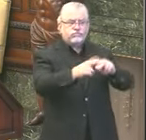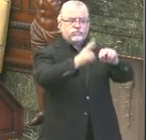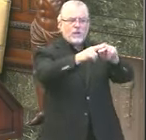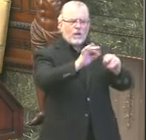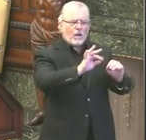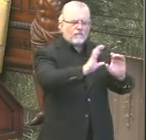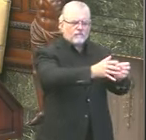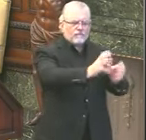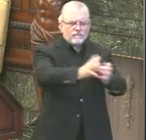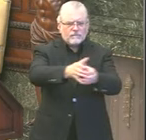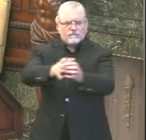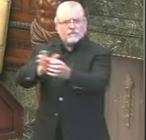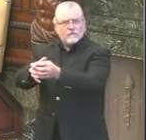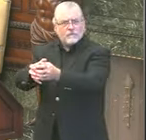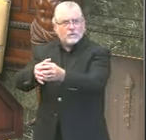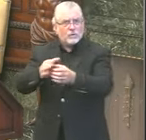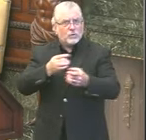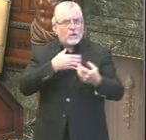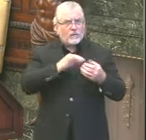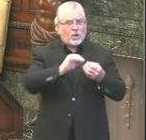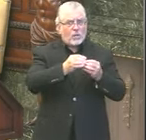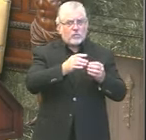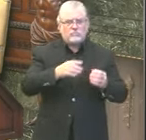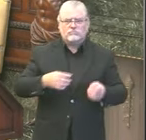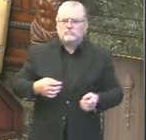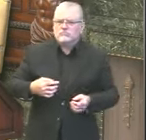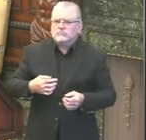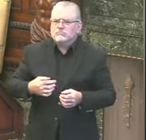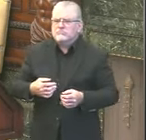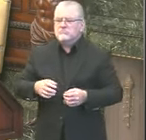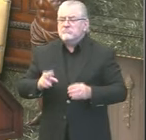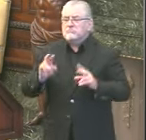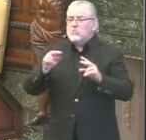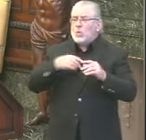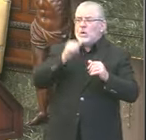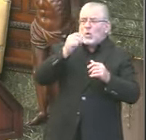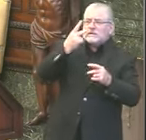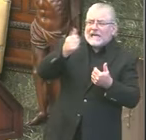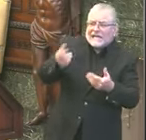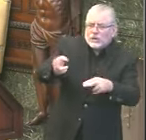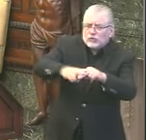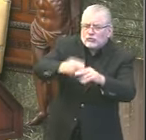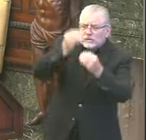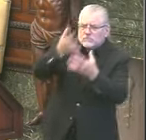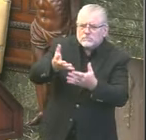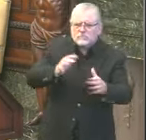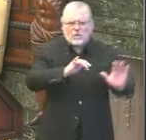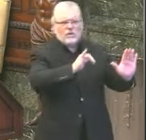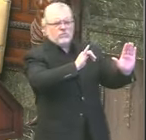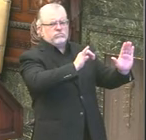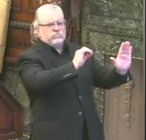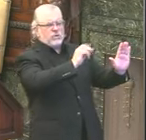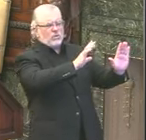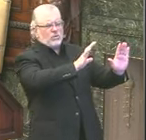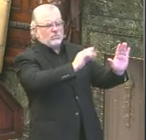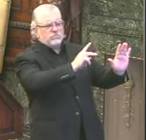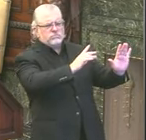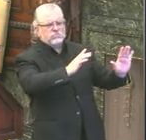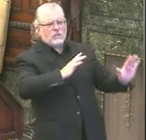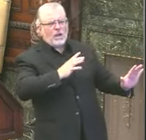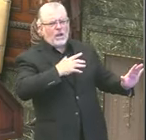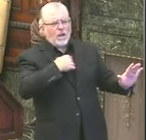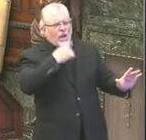I don't understand the question. We're not seeing an increase in COVID cases. What's the question? Oh, okay. I thought I misunderstood you when you were saying that